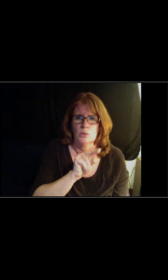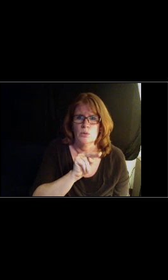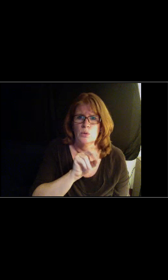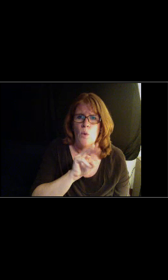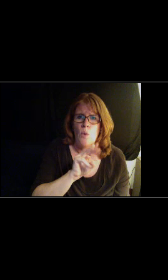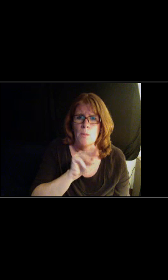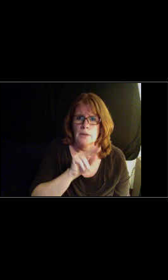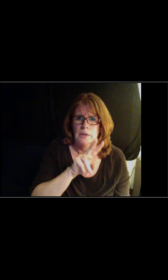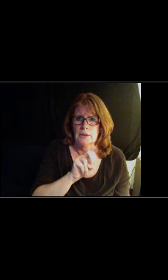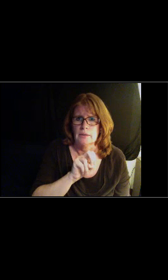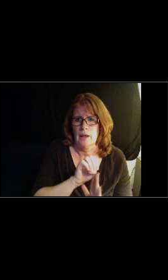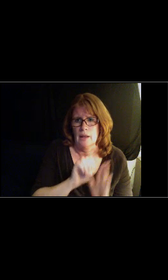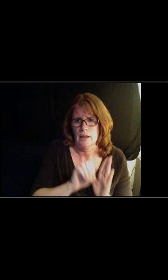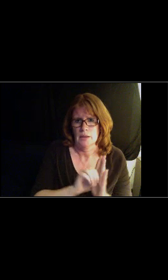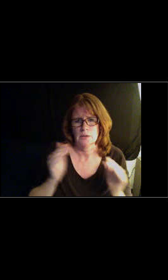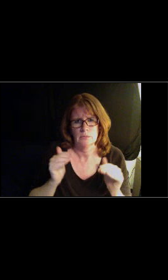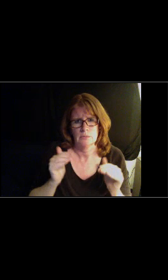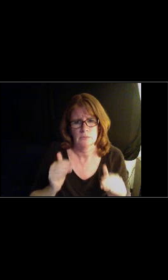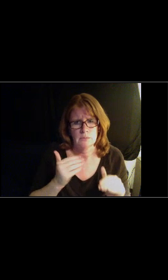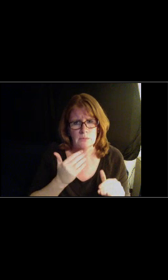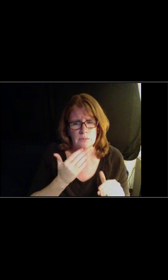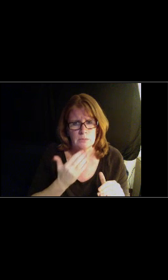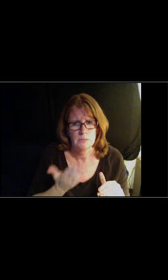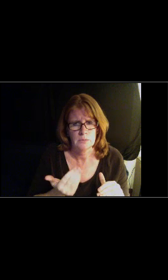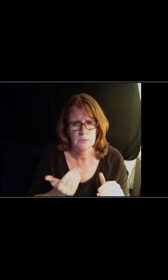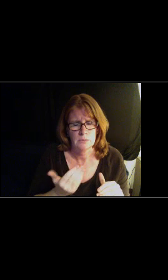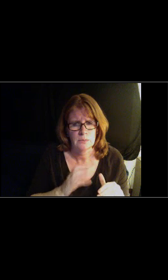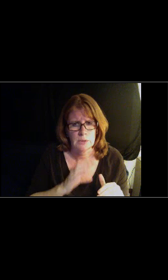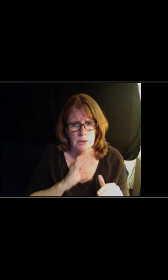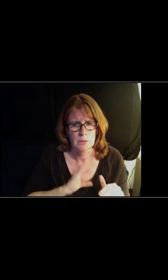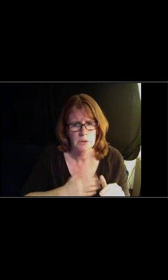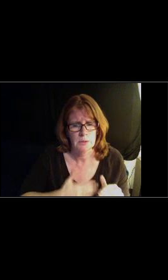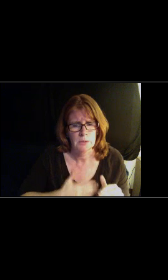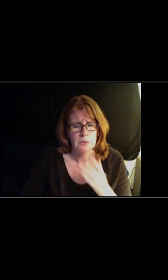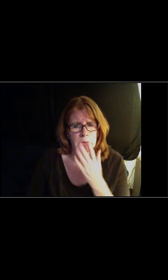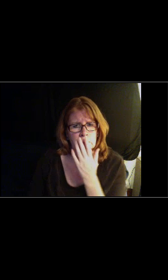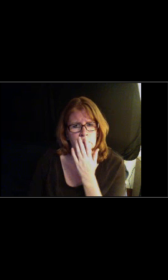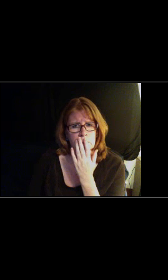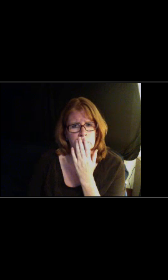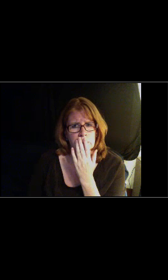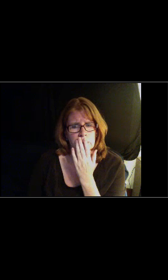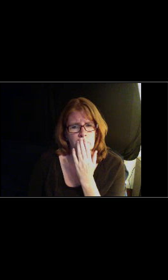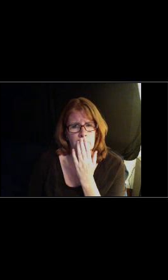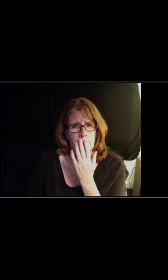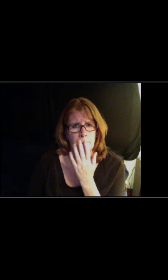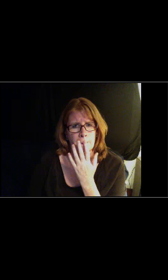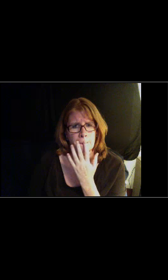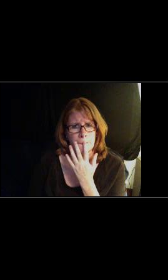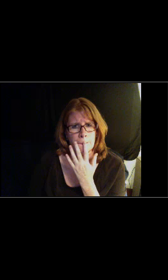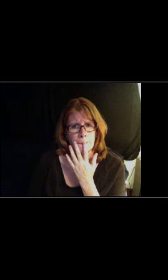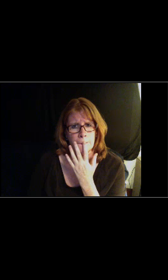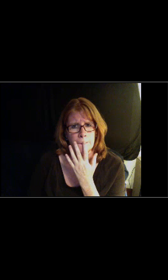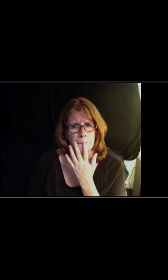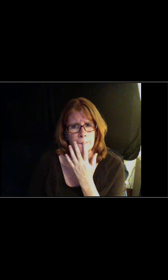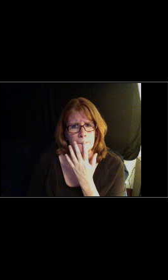think we need to look at a different approach, incorporating normative ethics. Carrie, could you click again,